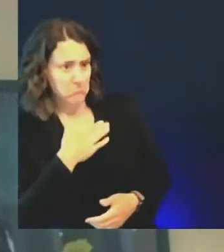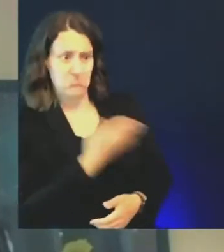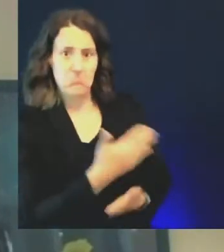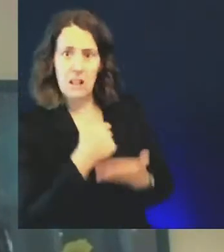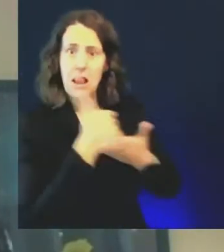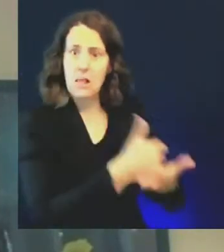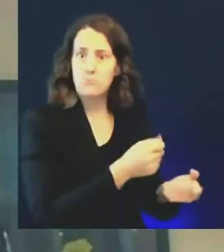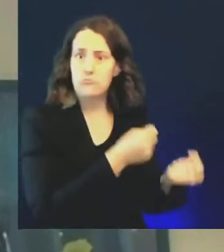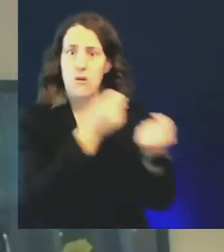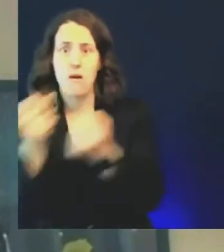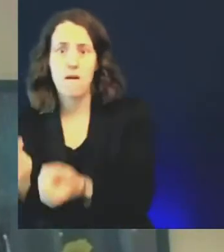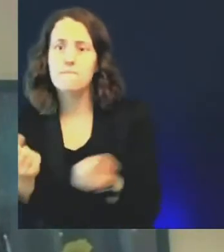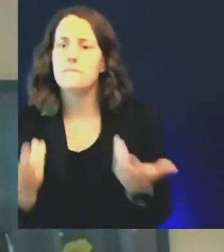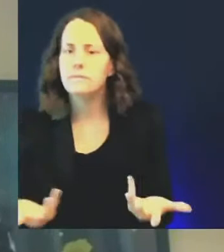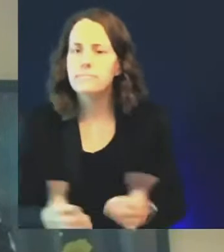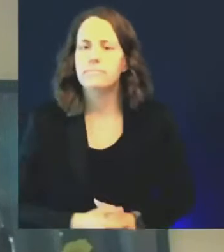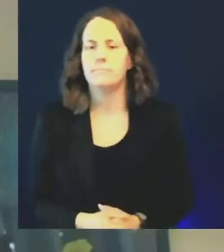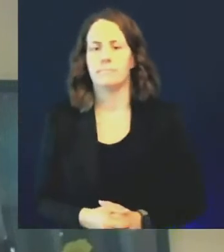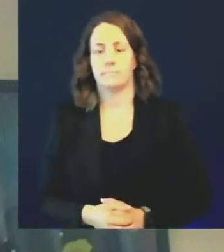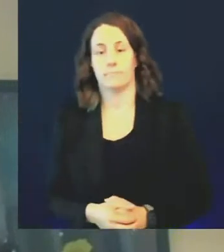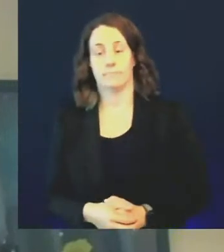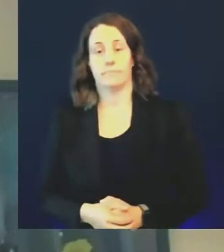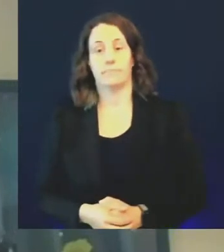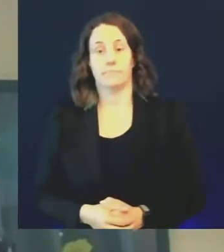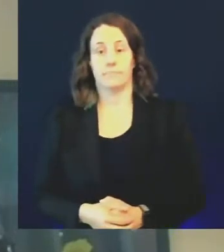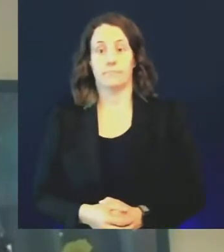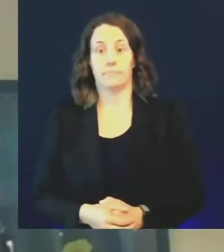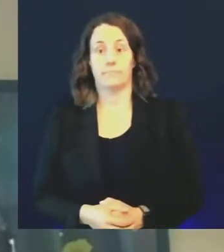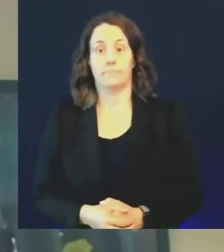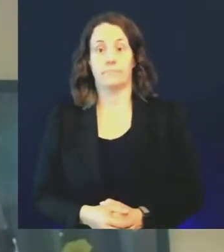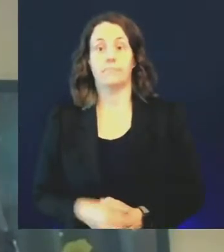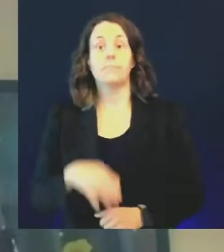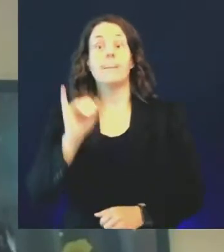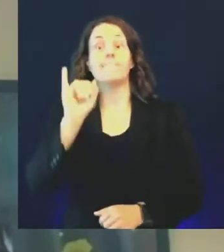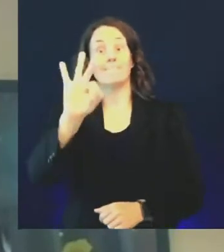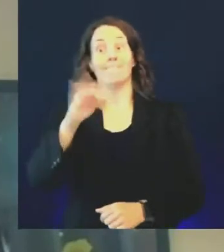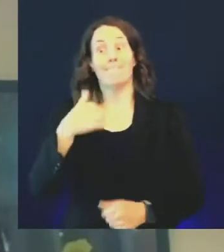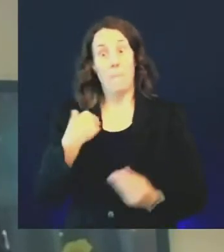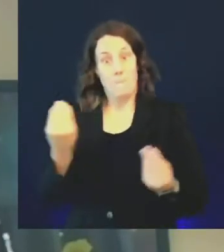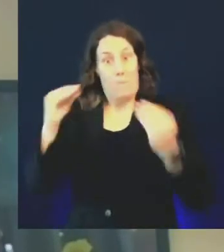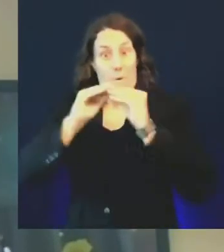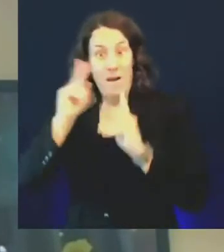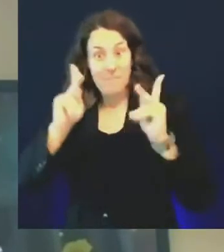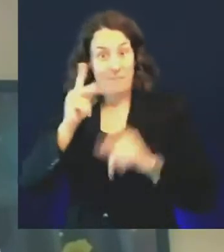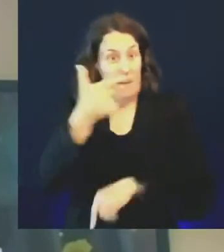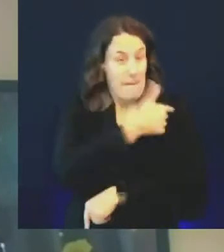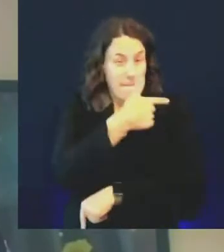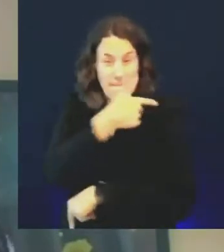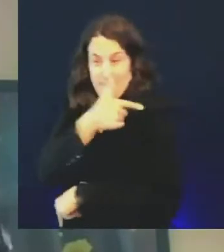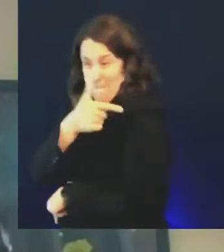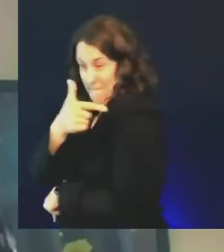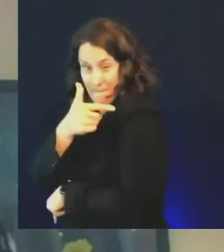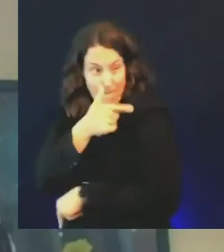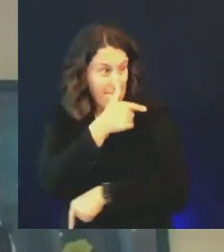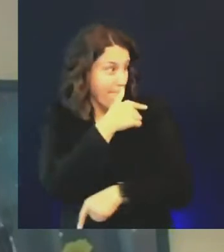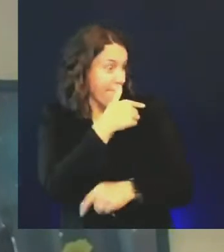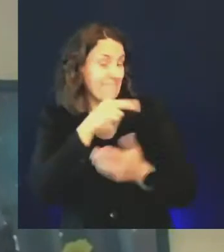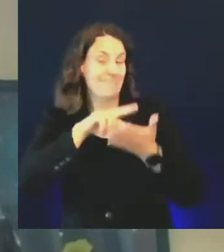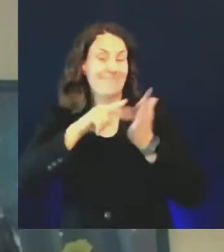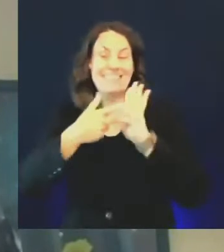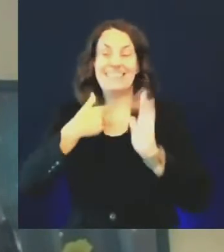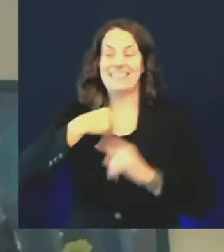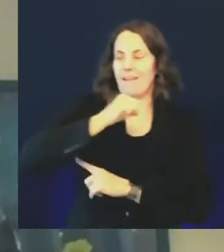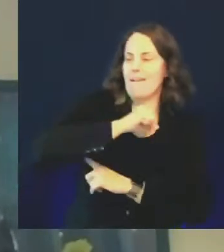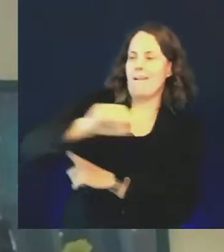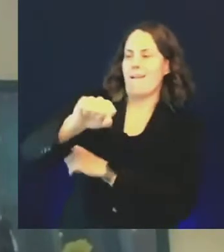spread of COVID-19. And the more we stop the spread, the more we prevent more variants from developing,